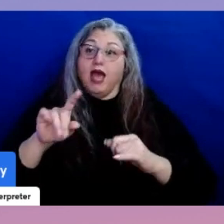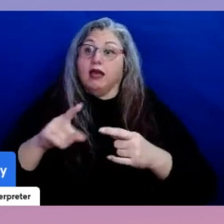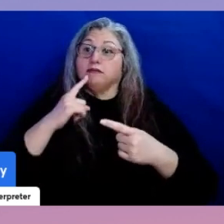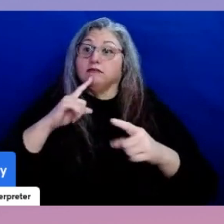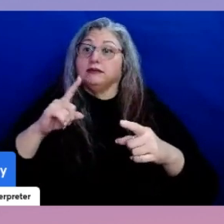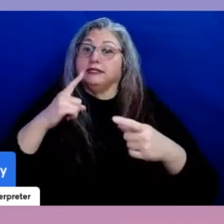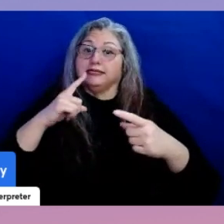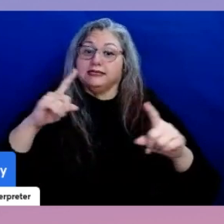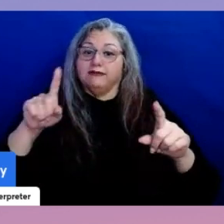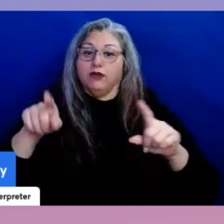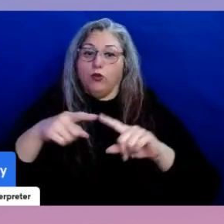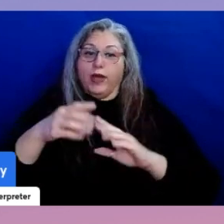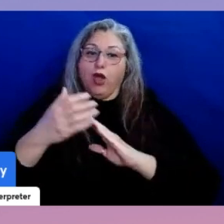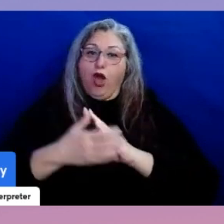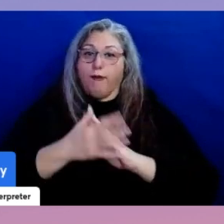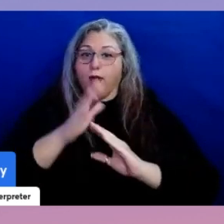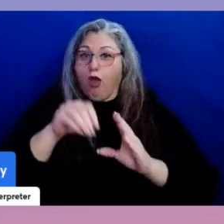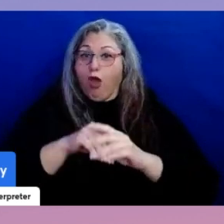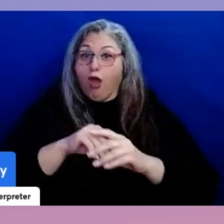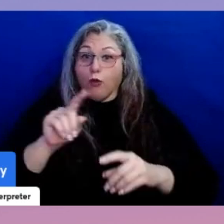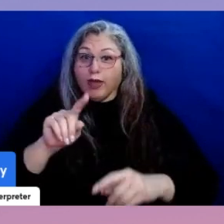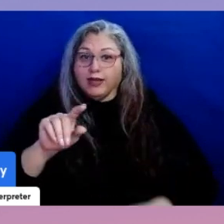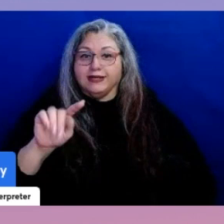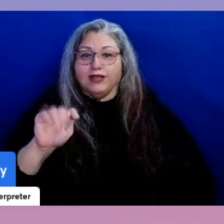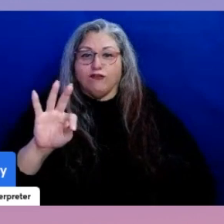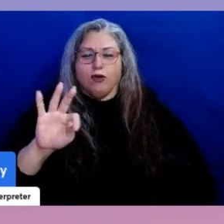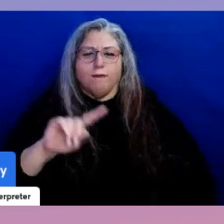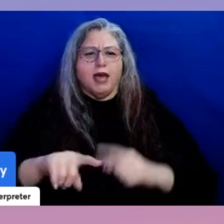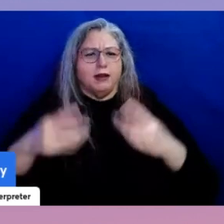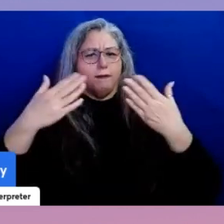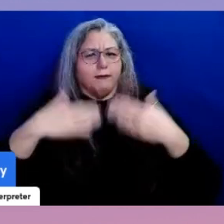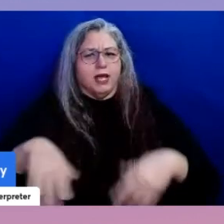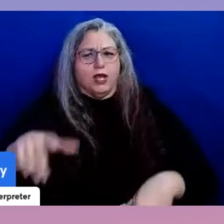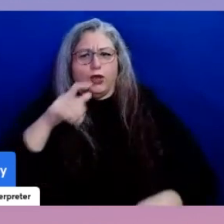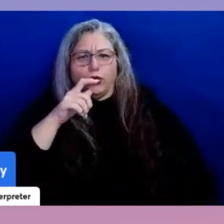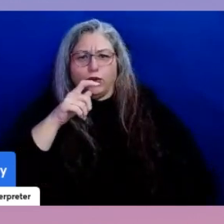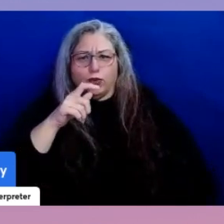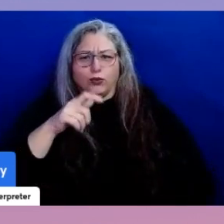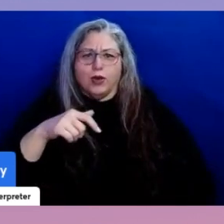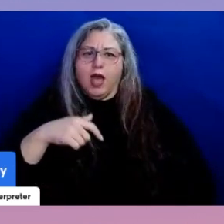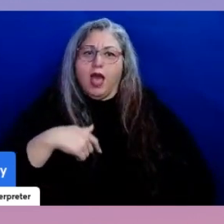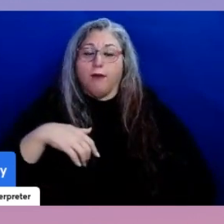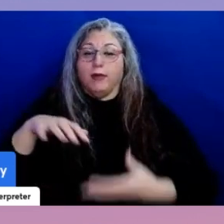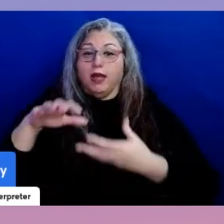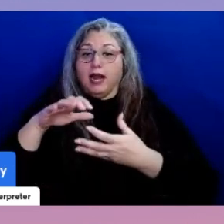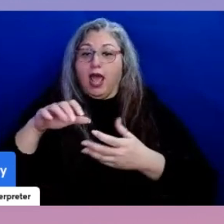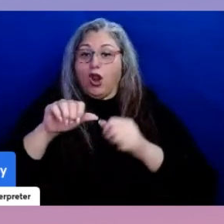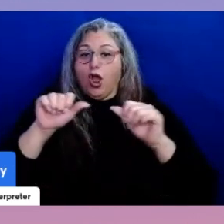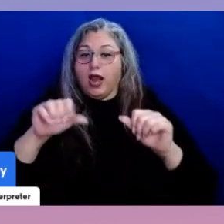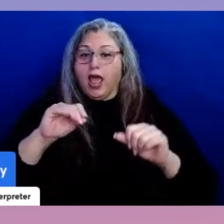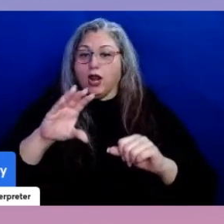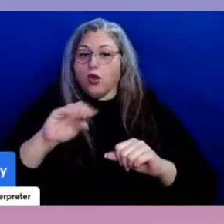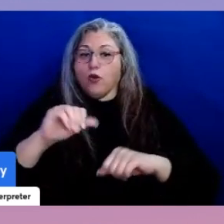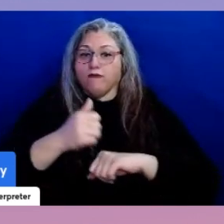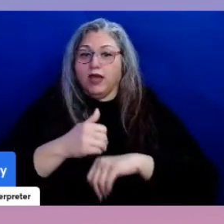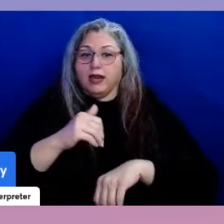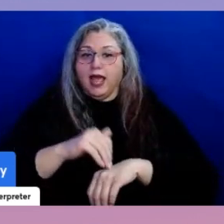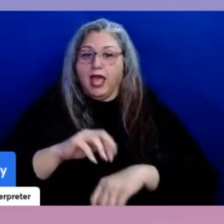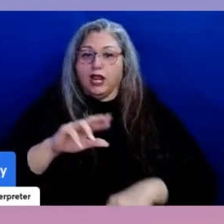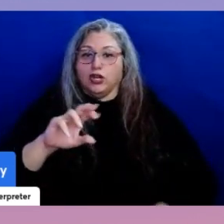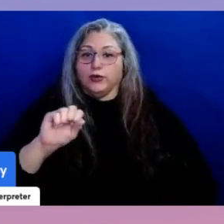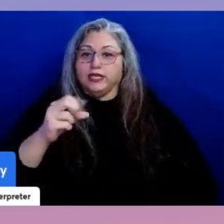Terraform. First, a little bit about myself and Risha. I'm a cloud architect and co-founder at Risha.io. We're